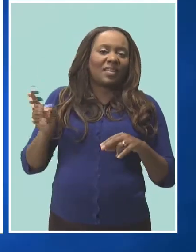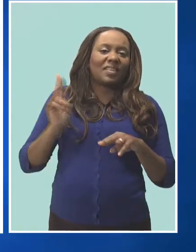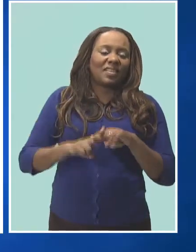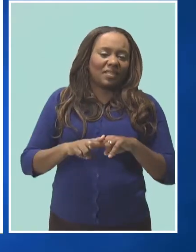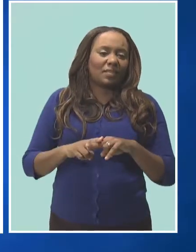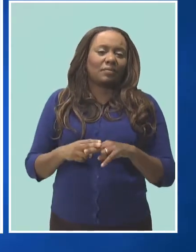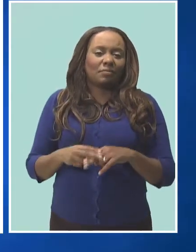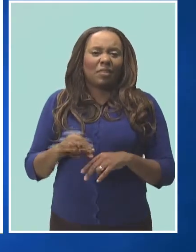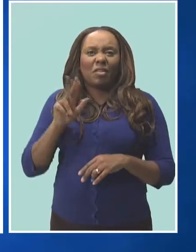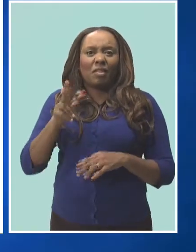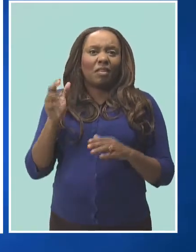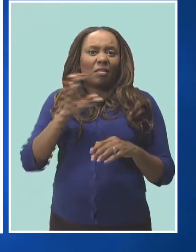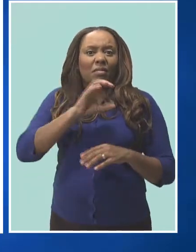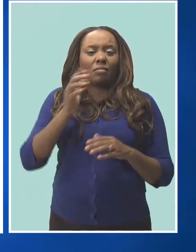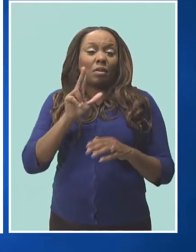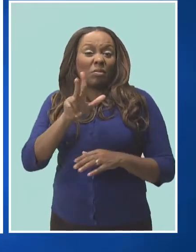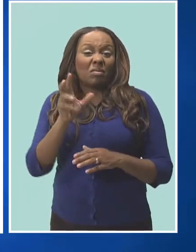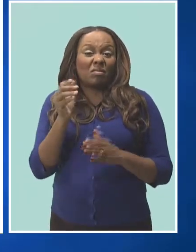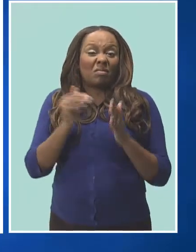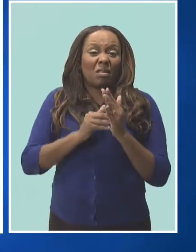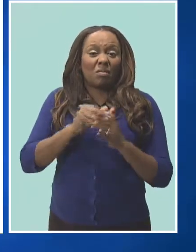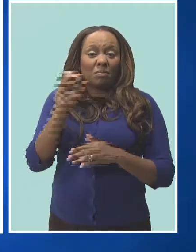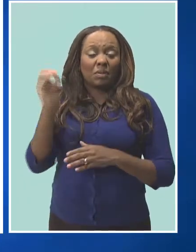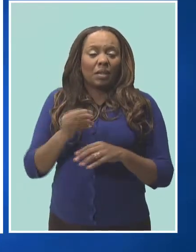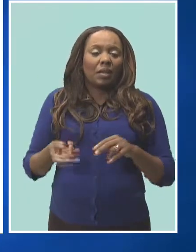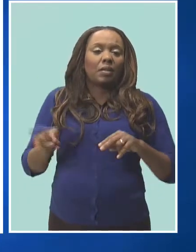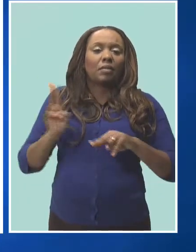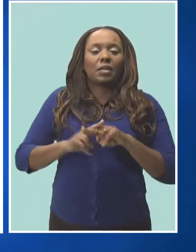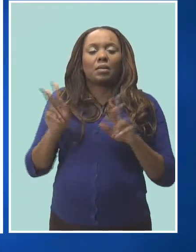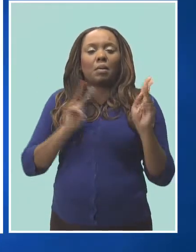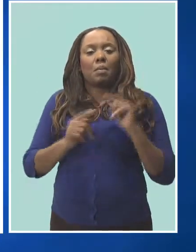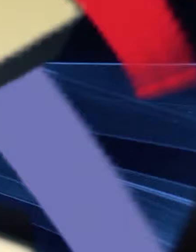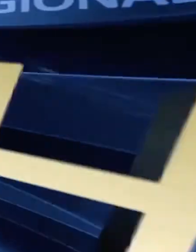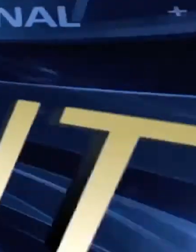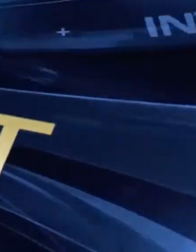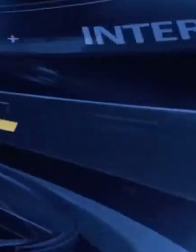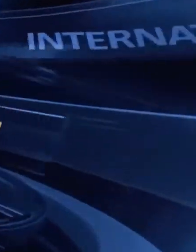3,000% increase in terms of attendance, online attendance.